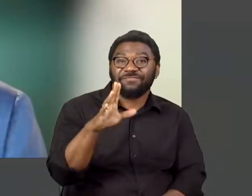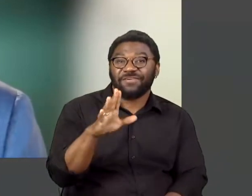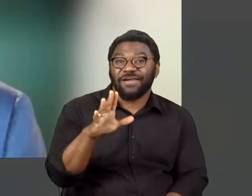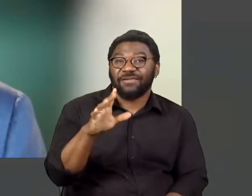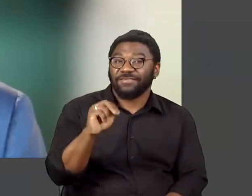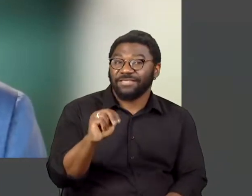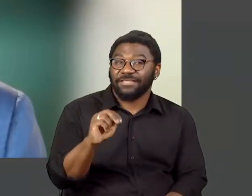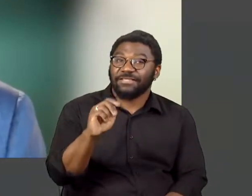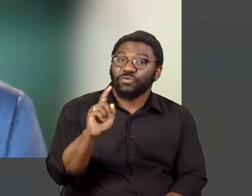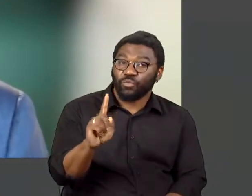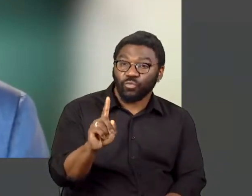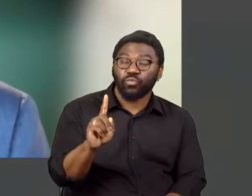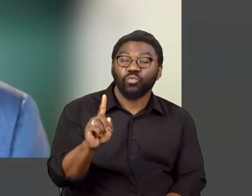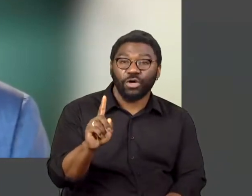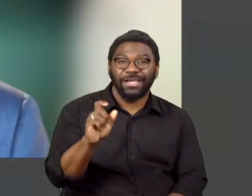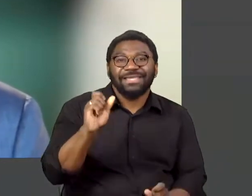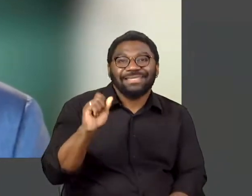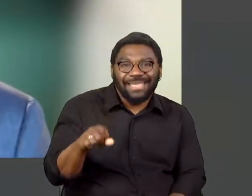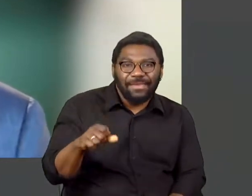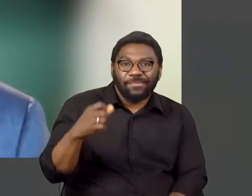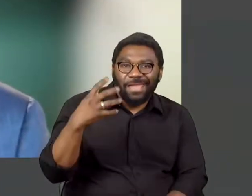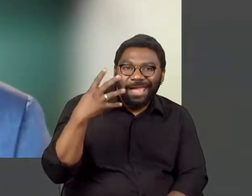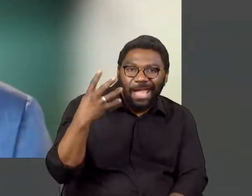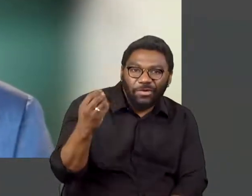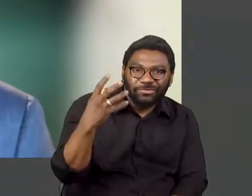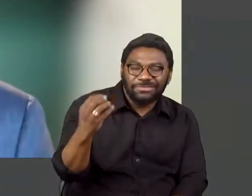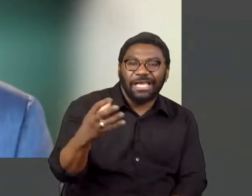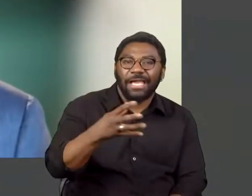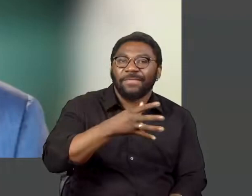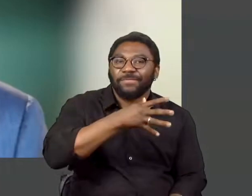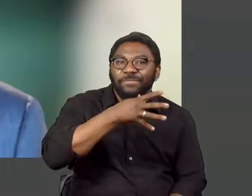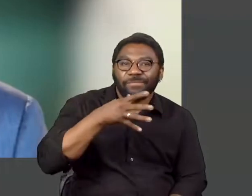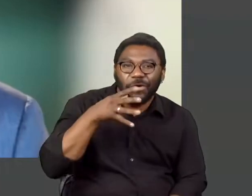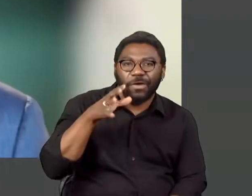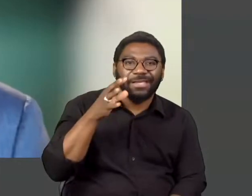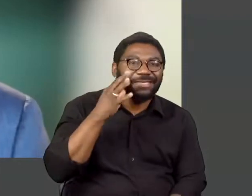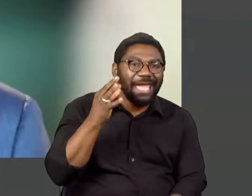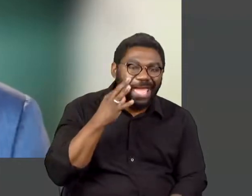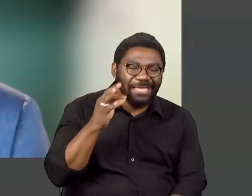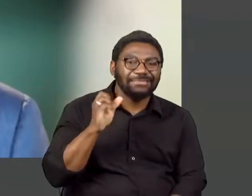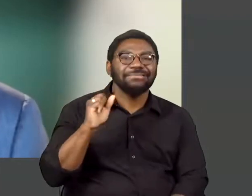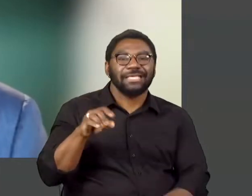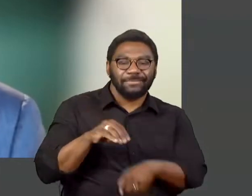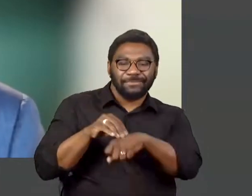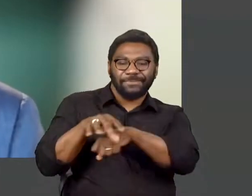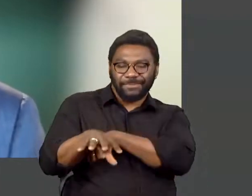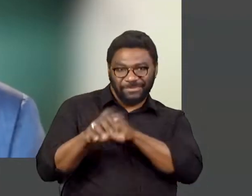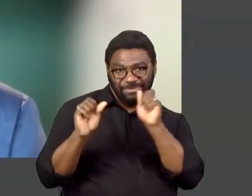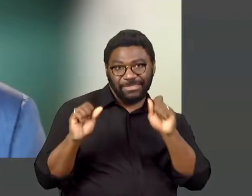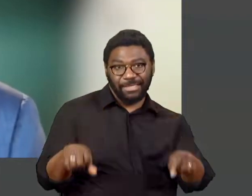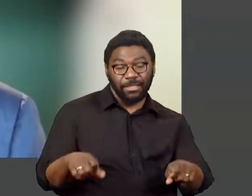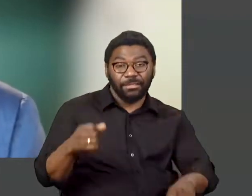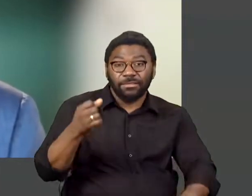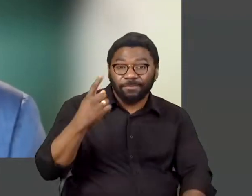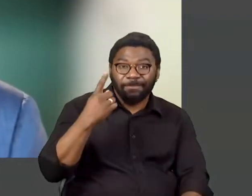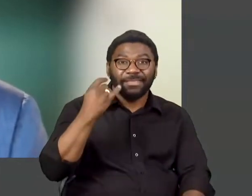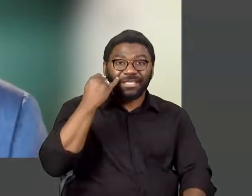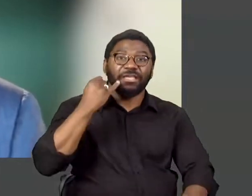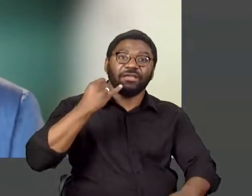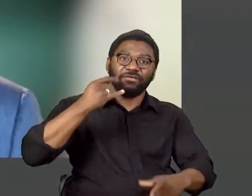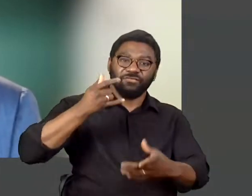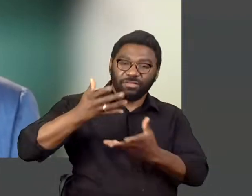in barn cats. Again, those with very high exposure to cattle that we know to be affected by